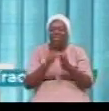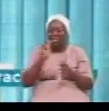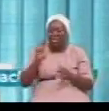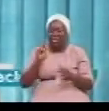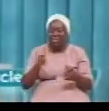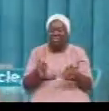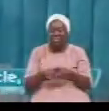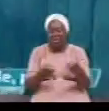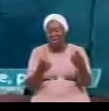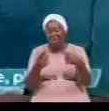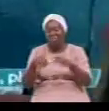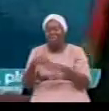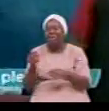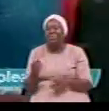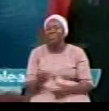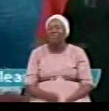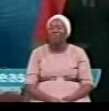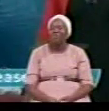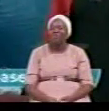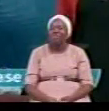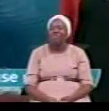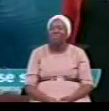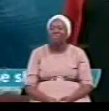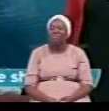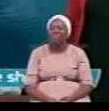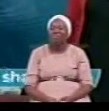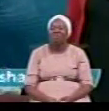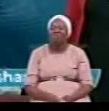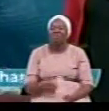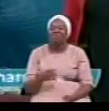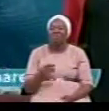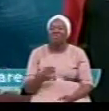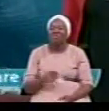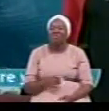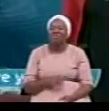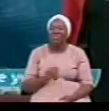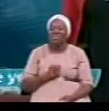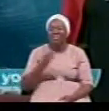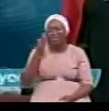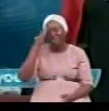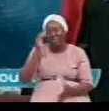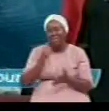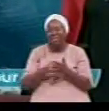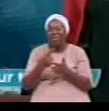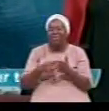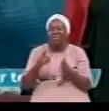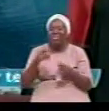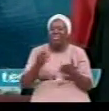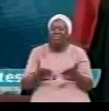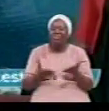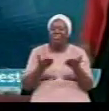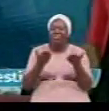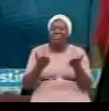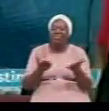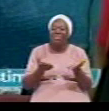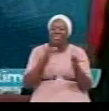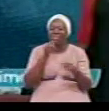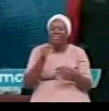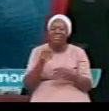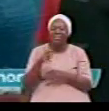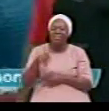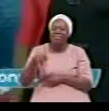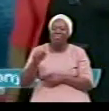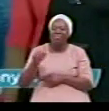Okay, so I'm unable to identify the theology of that condition, but I know that what she was presenting is paraparesis, where you have